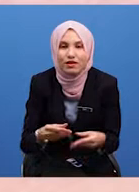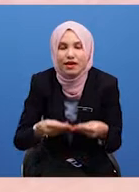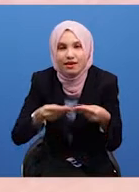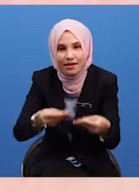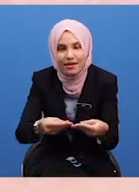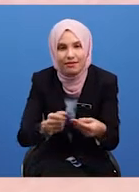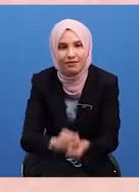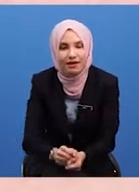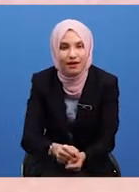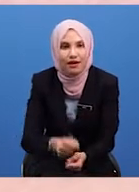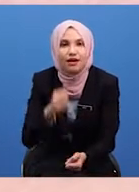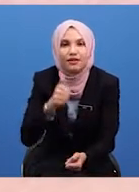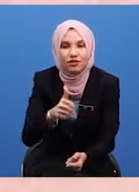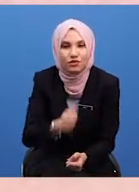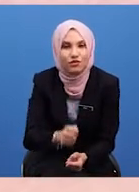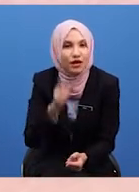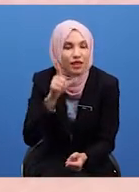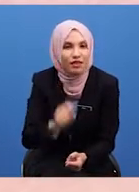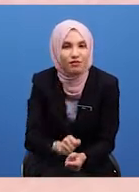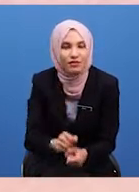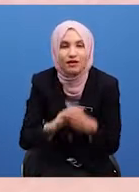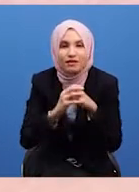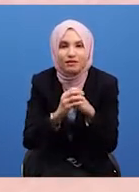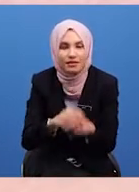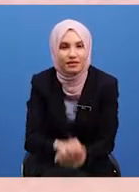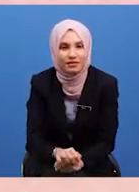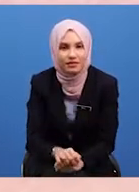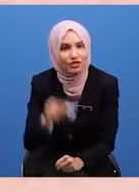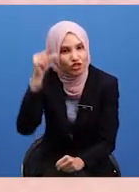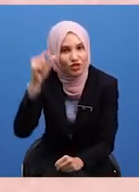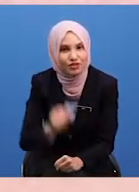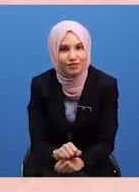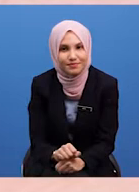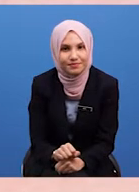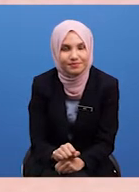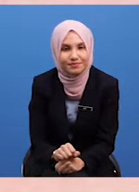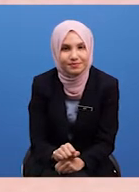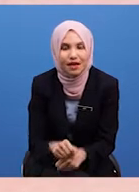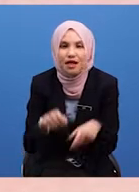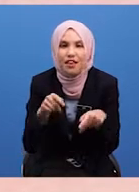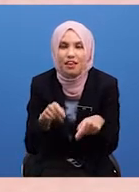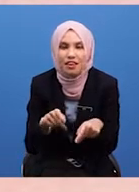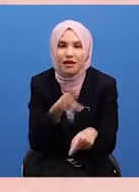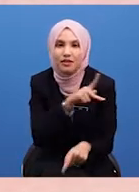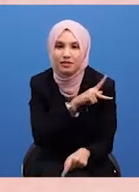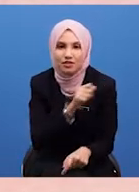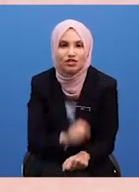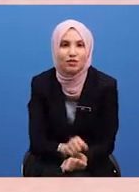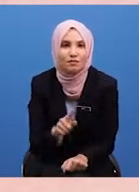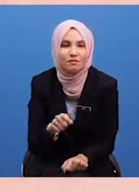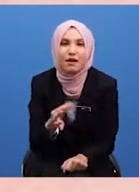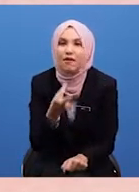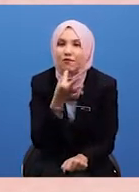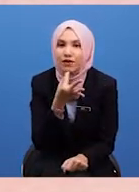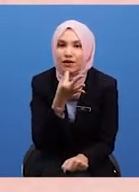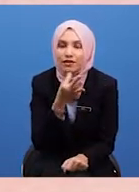to Lin when she congratulates Job. Finally, a leader should be fair to